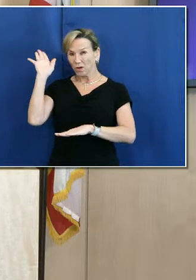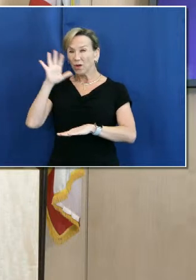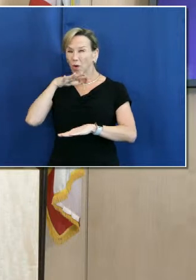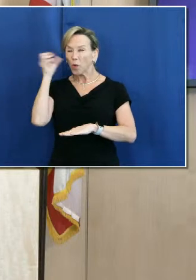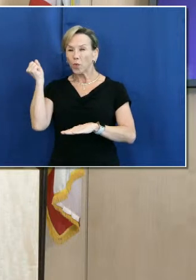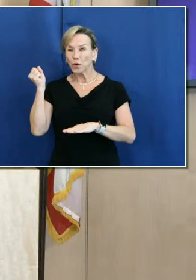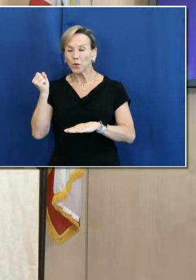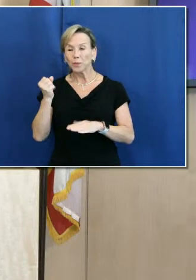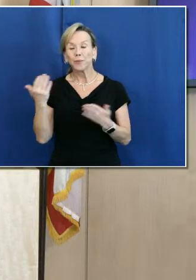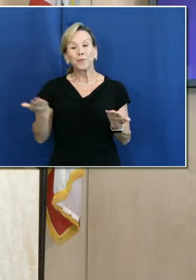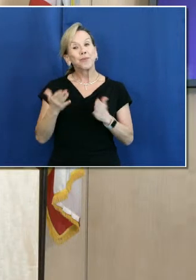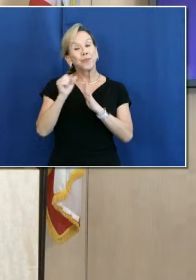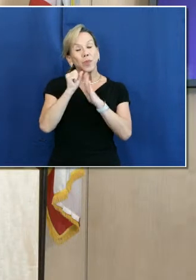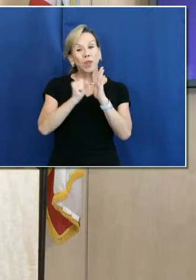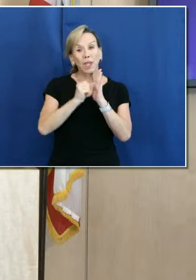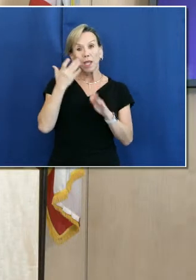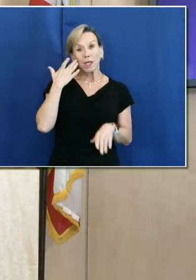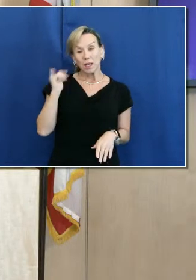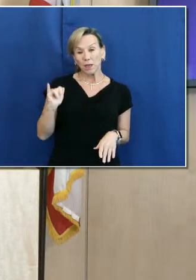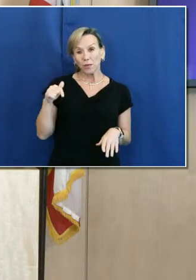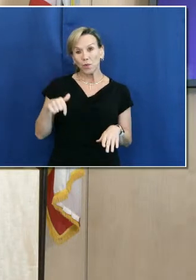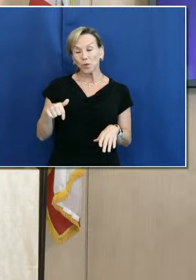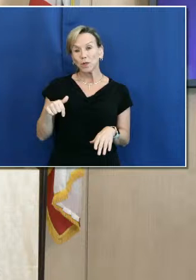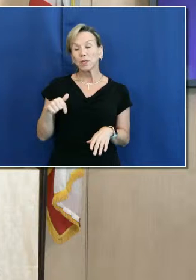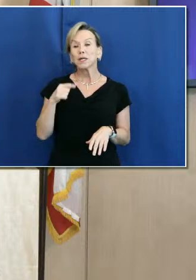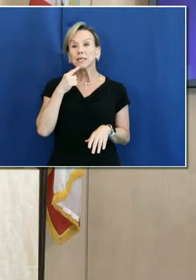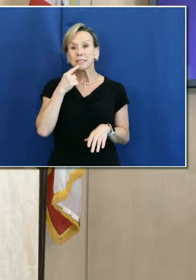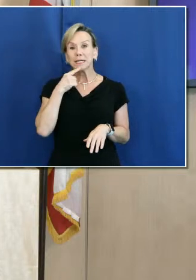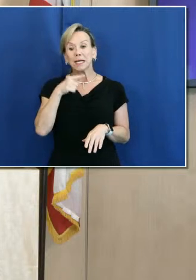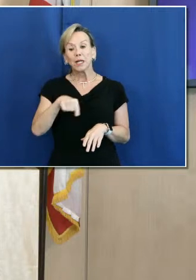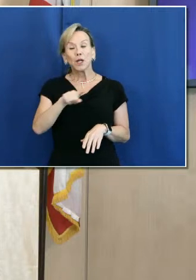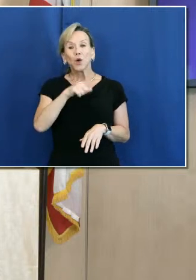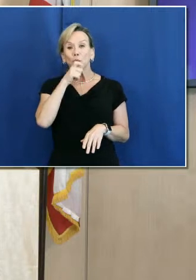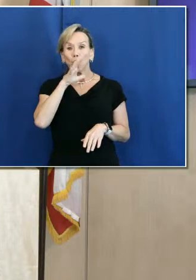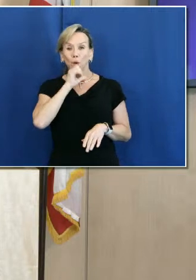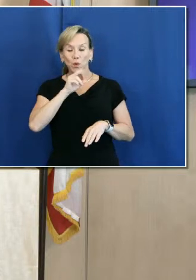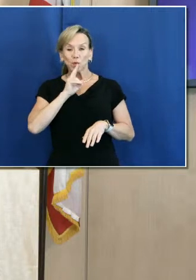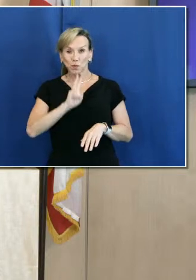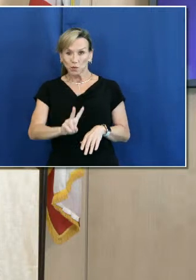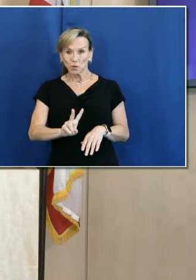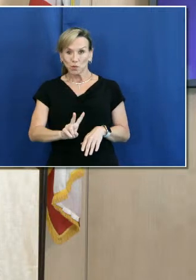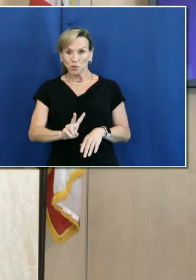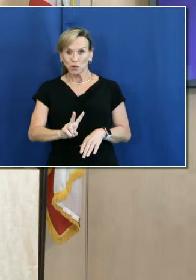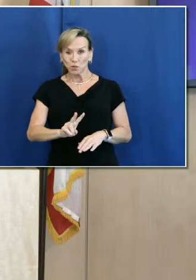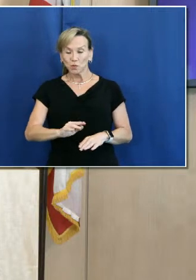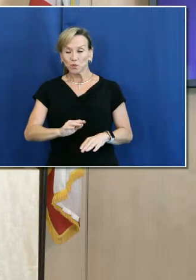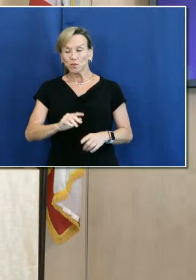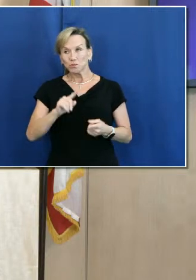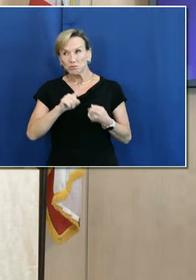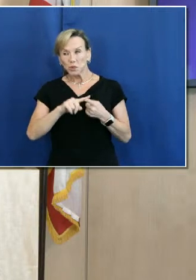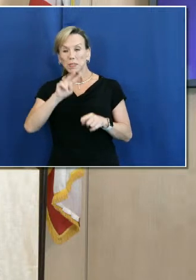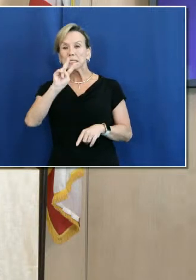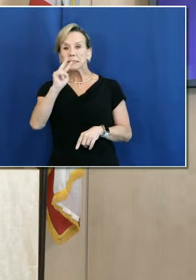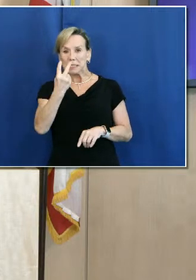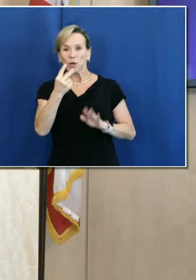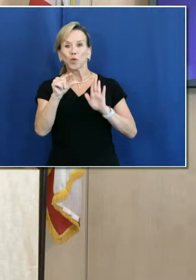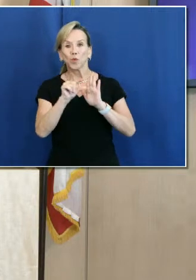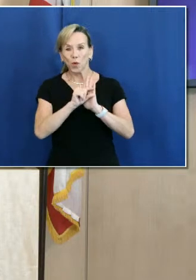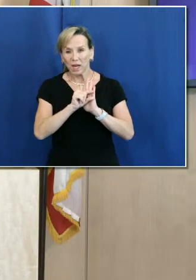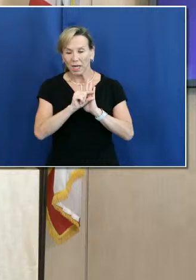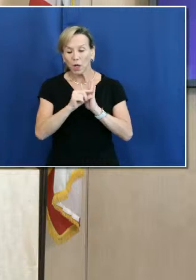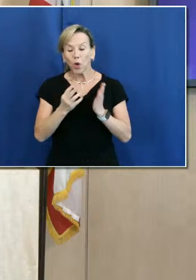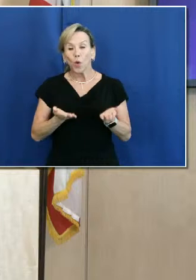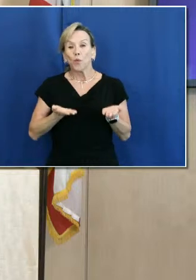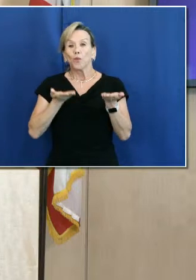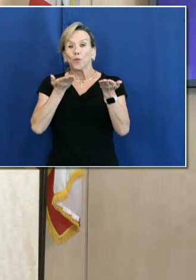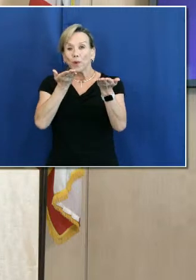guidelines indicate that individuals that are 2 years of age through second grade, it's recommended for